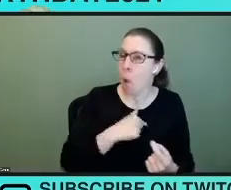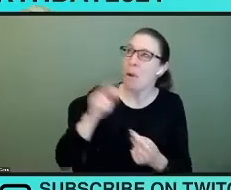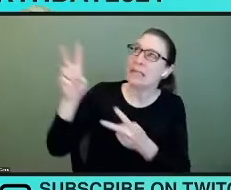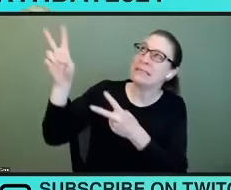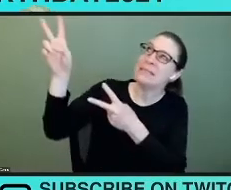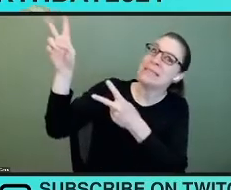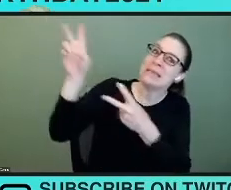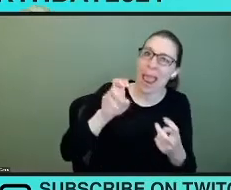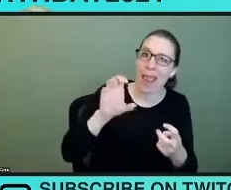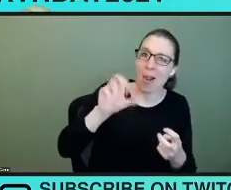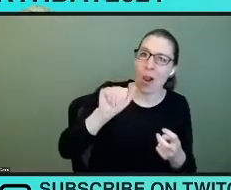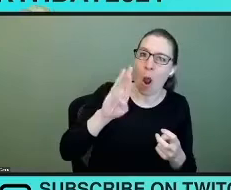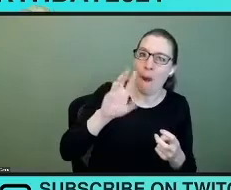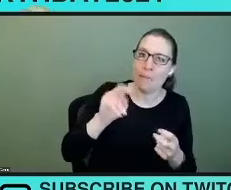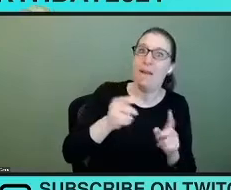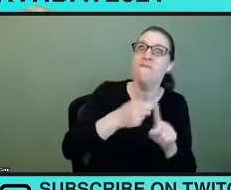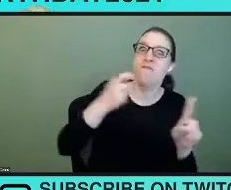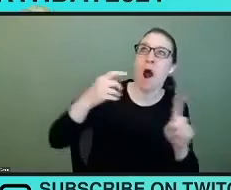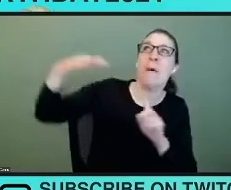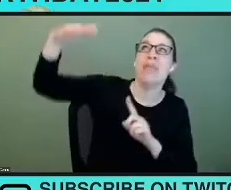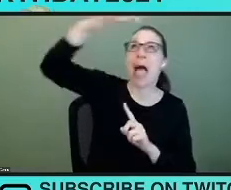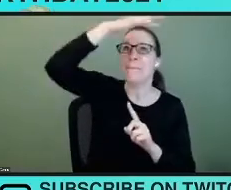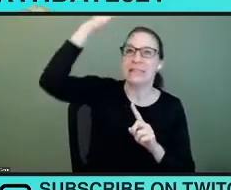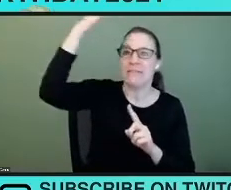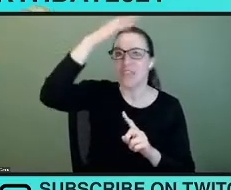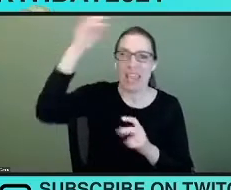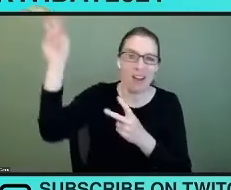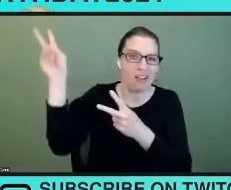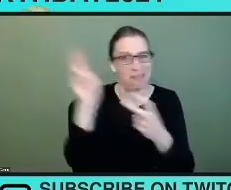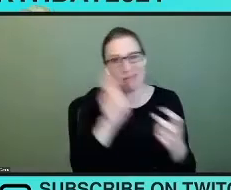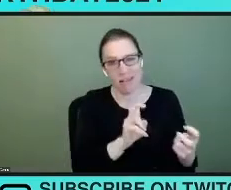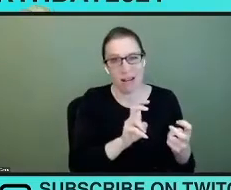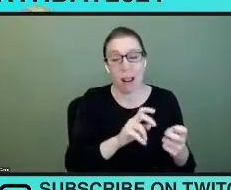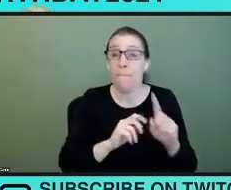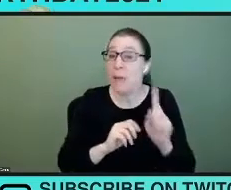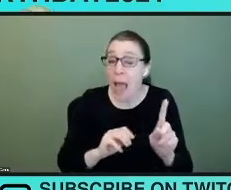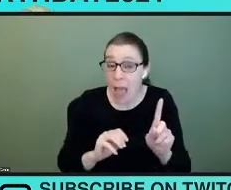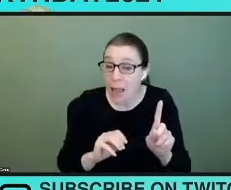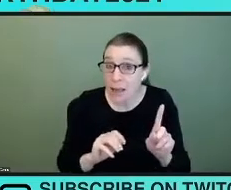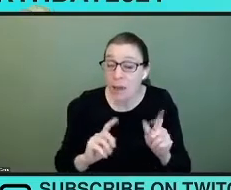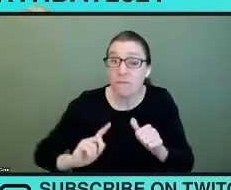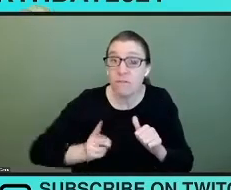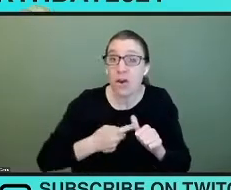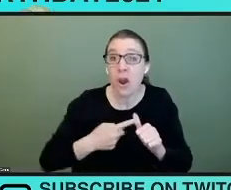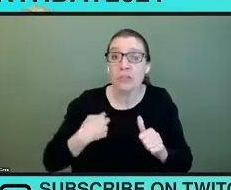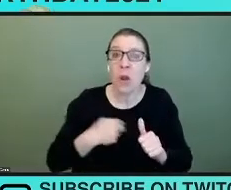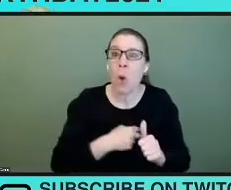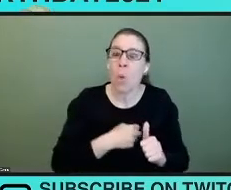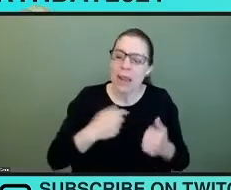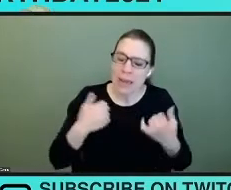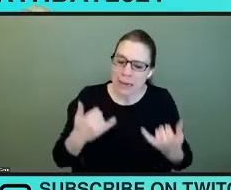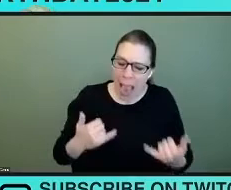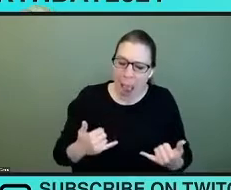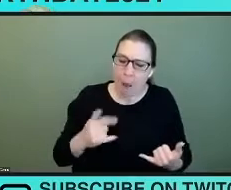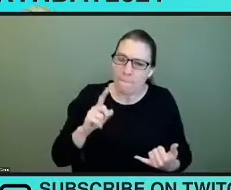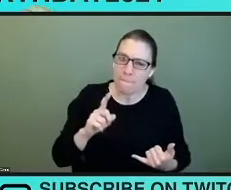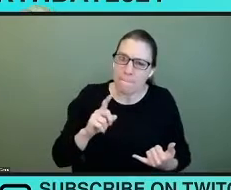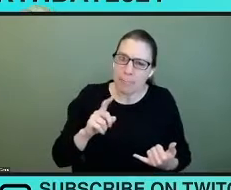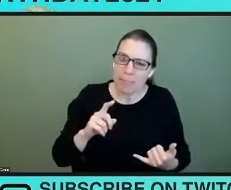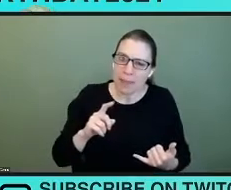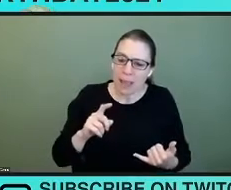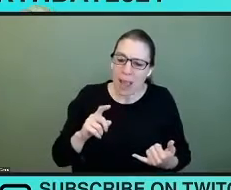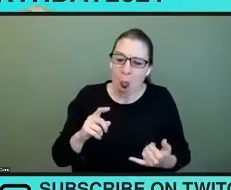atmosphere. But before getting to the negative emission, we had to go through, or we are still going through, zero emission. So if you say